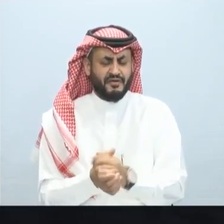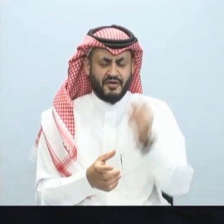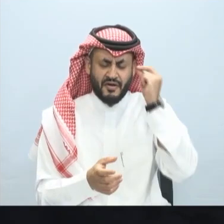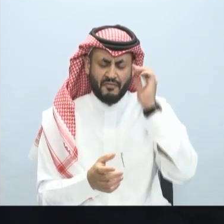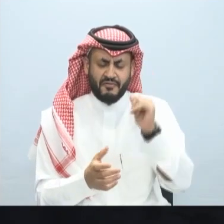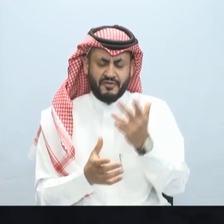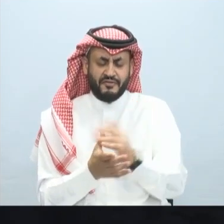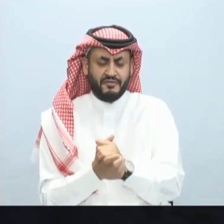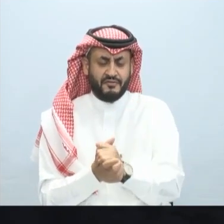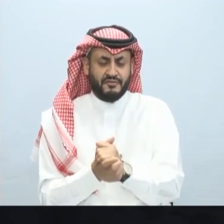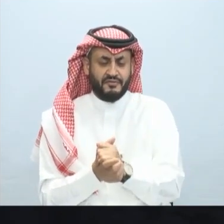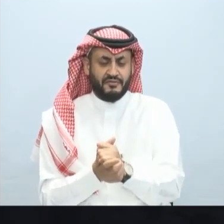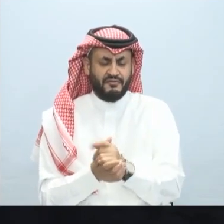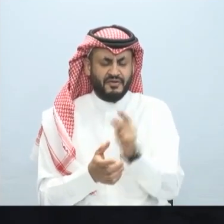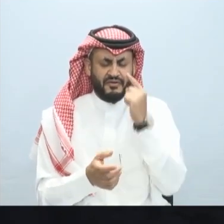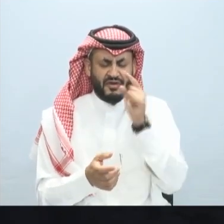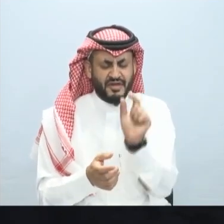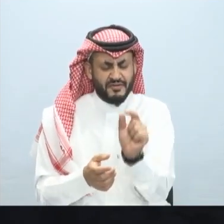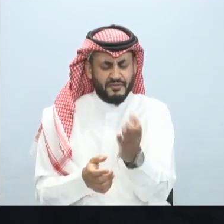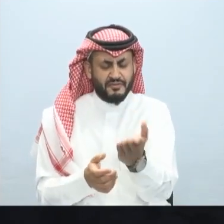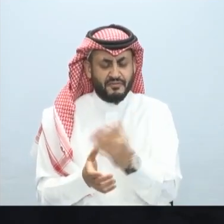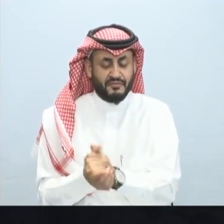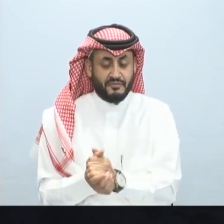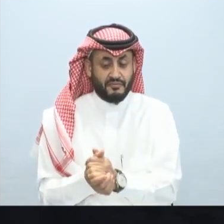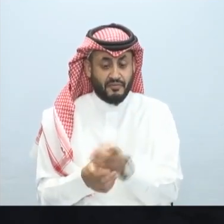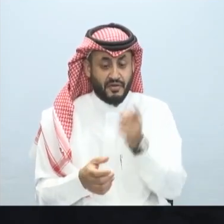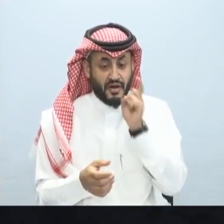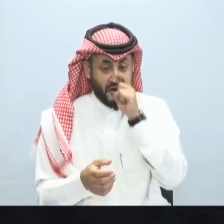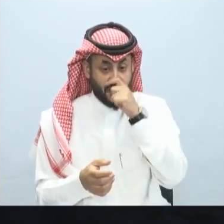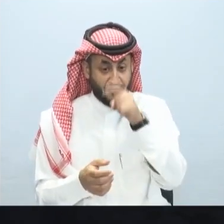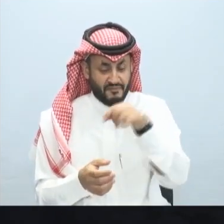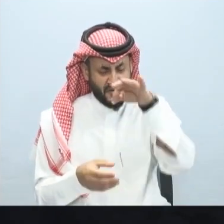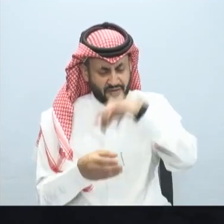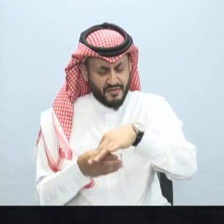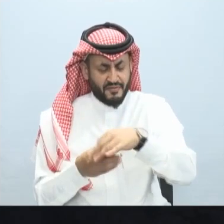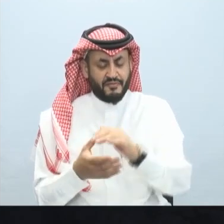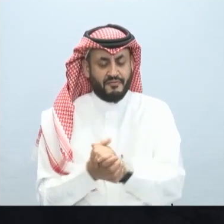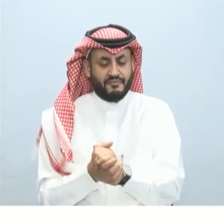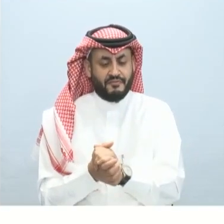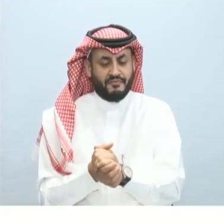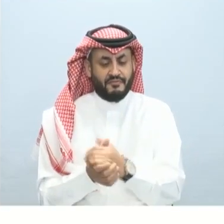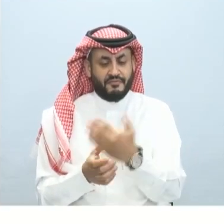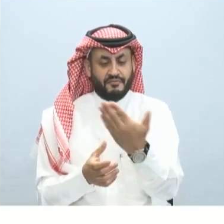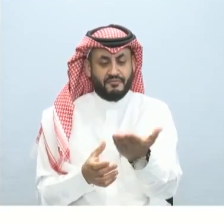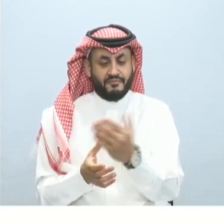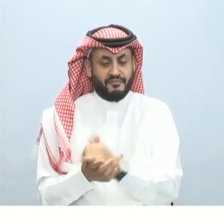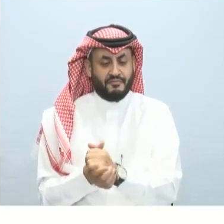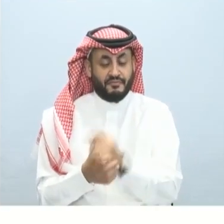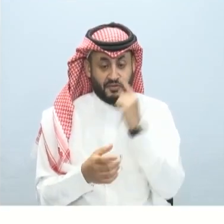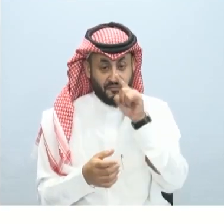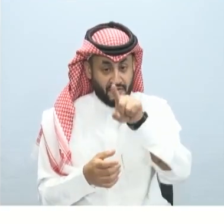also that there is something very small here that you must also add or apply in your sentence, which is going to be the